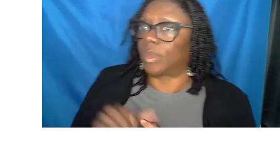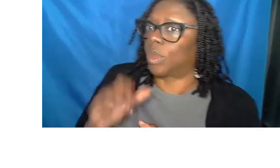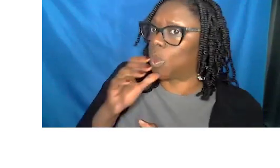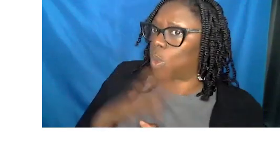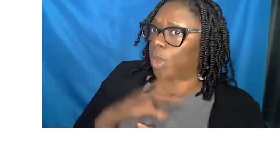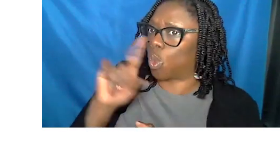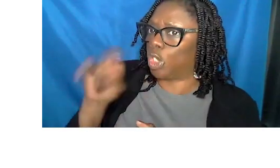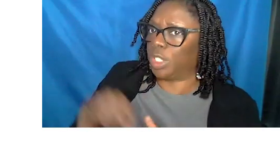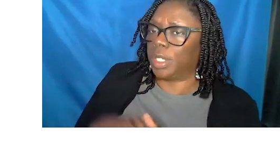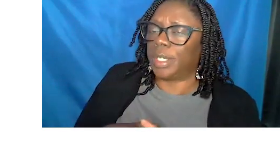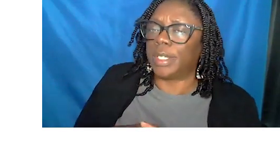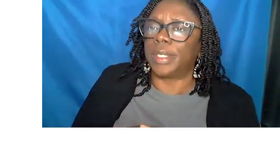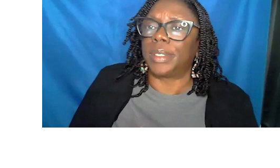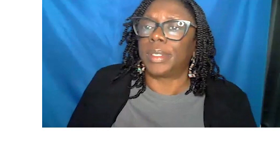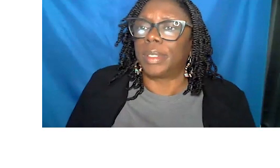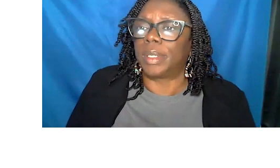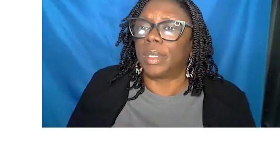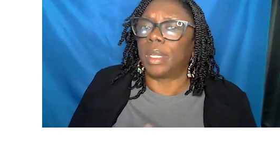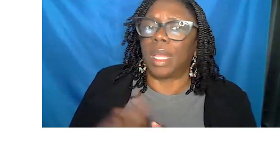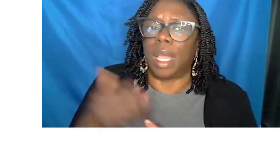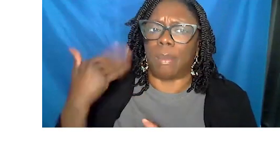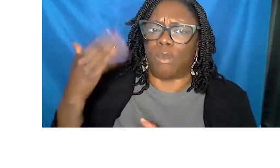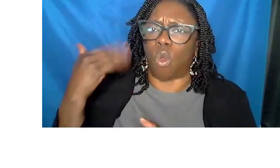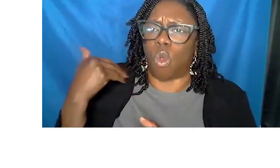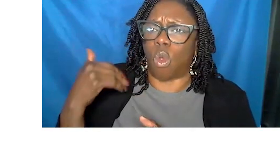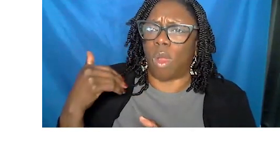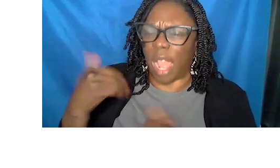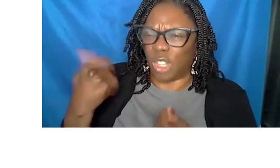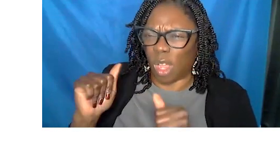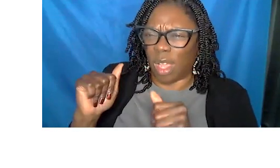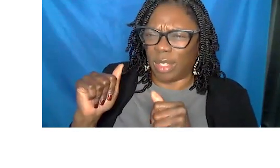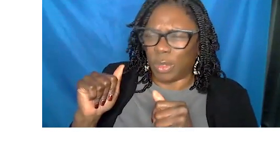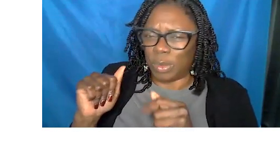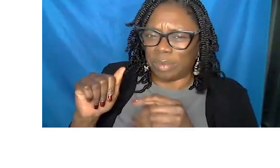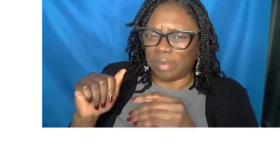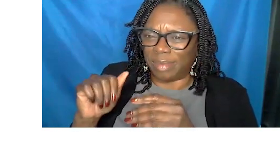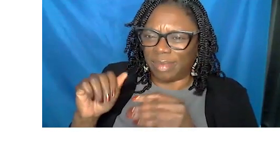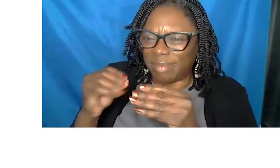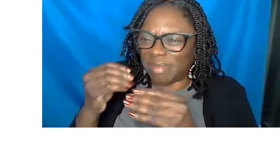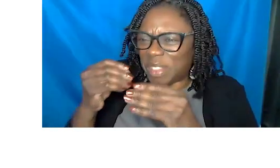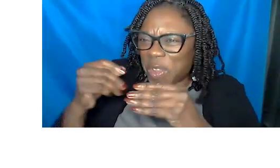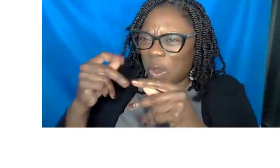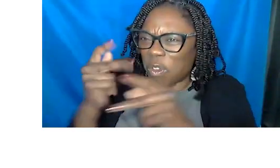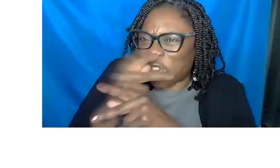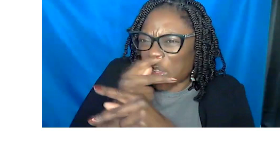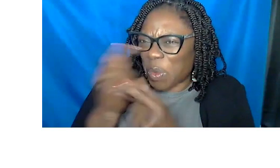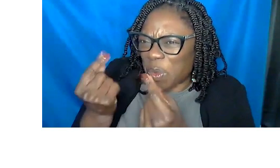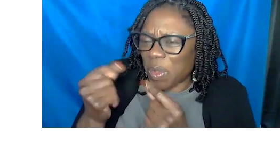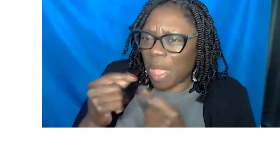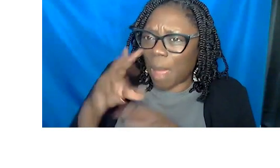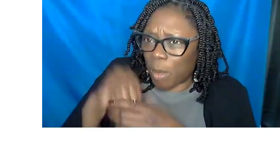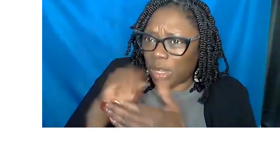in the past, when I've played with it and I've fed it articles that my students were reading and asked it